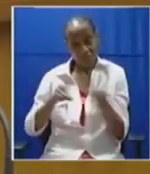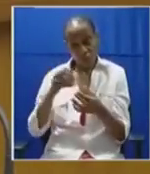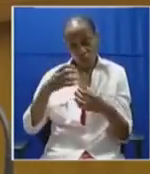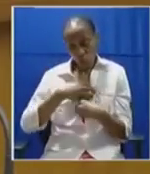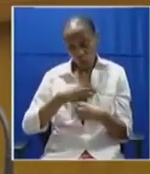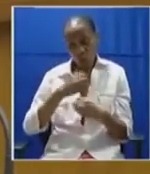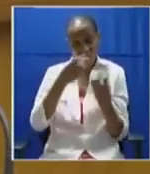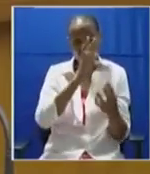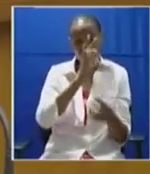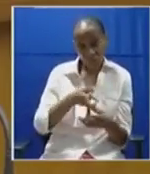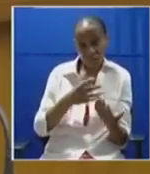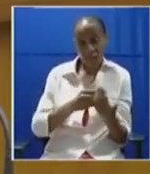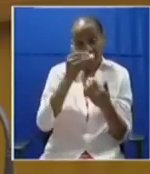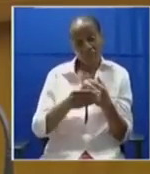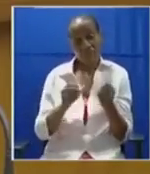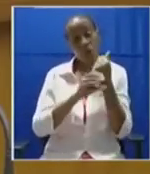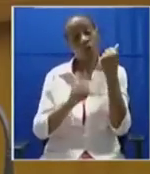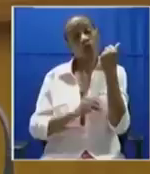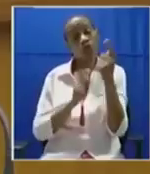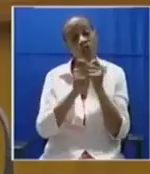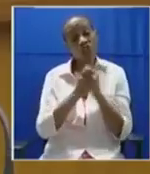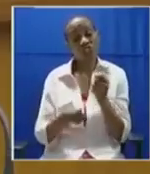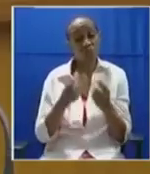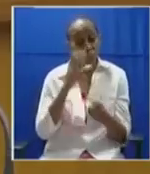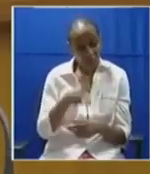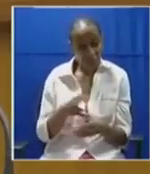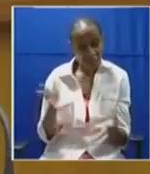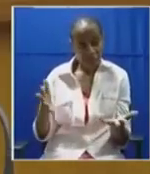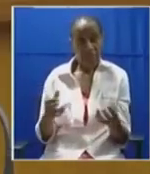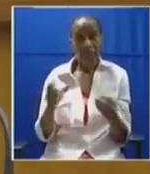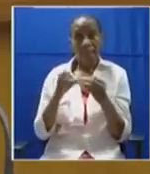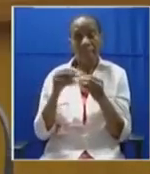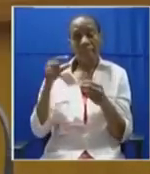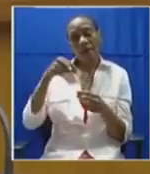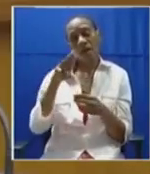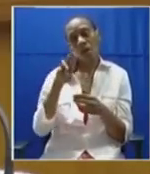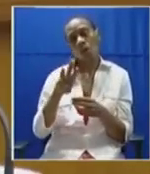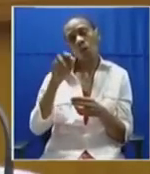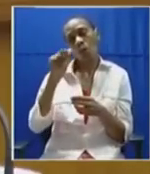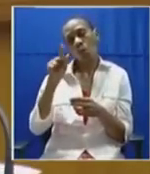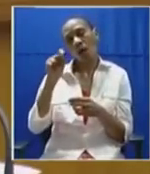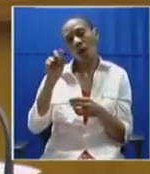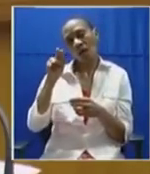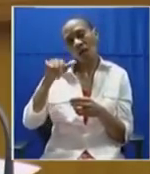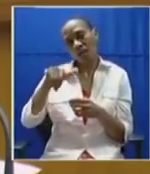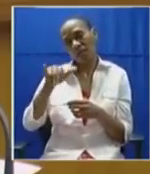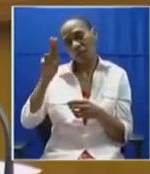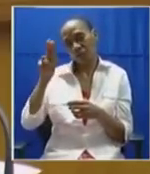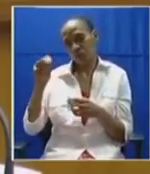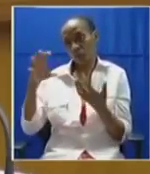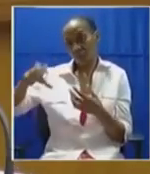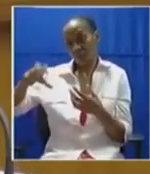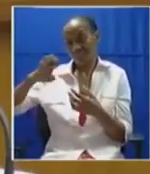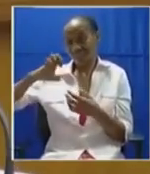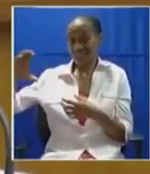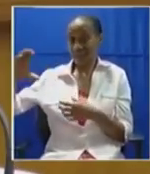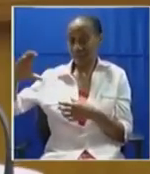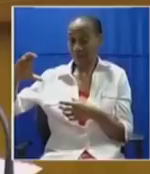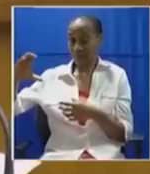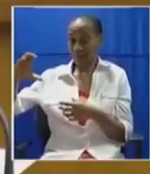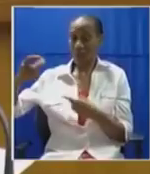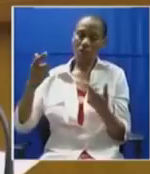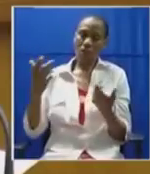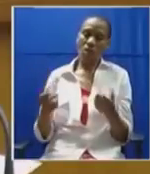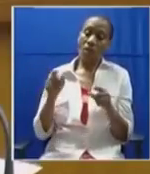the Constitution? Bantu baseGwatyu phaphezulu in the Eastern Cape, nabanye abanjengani, will